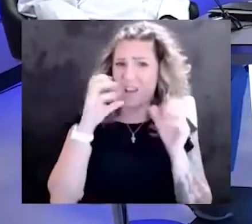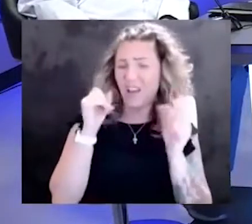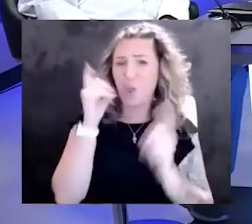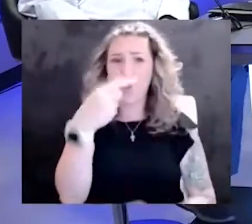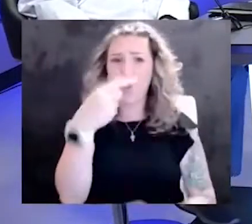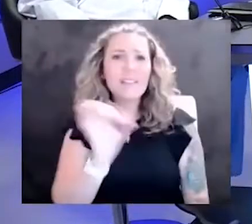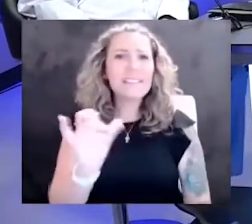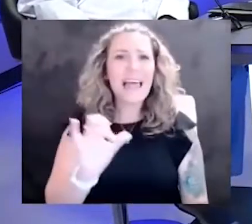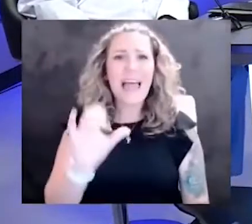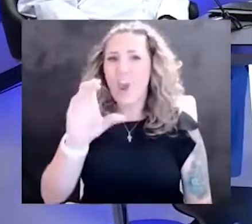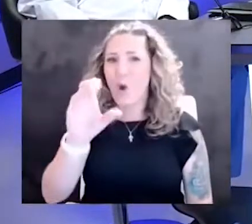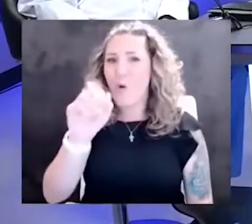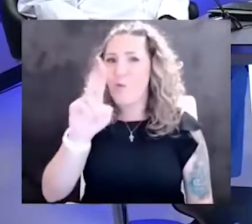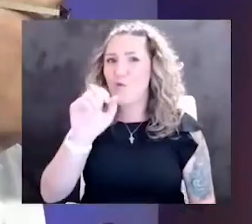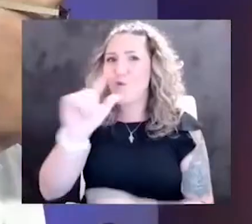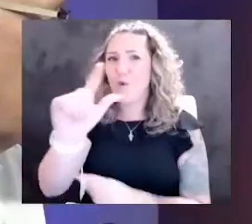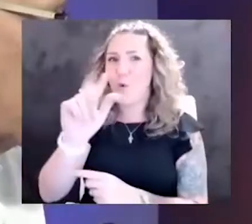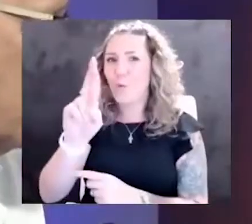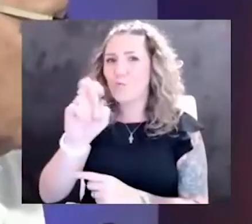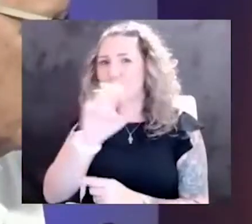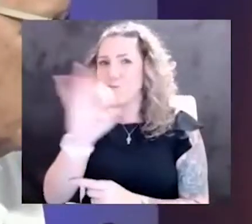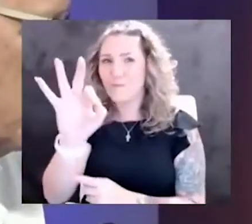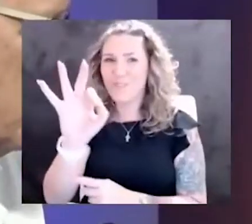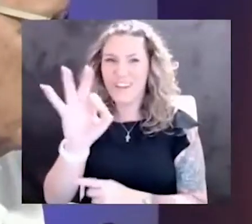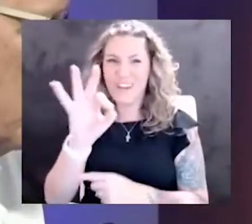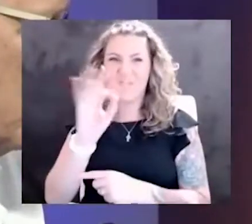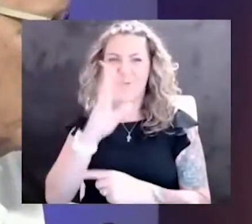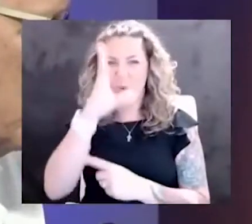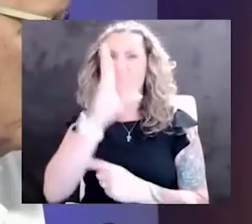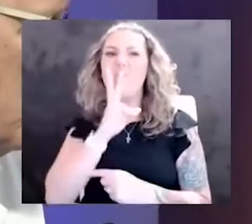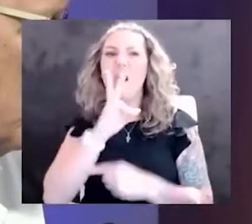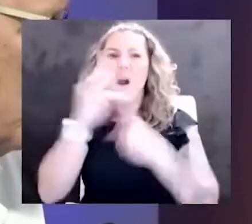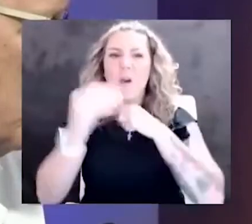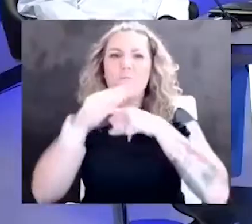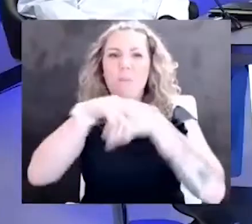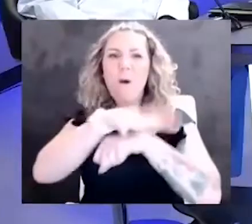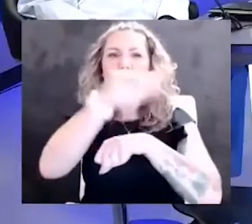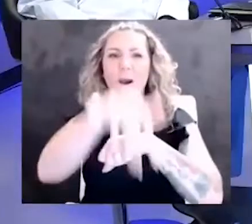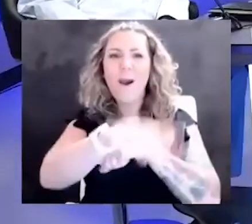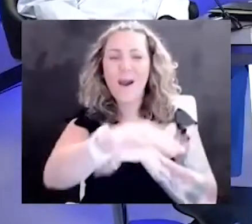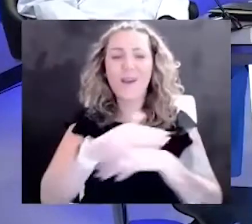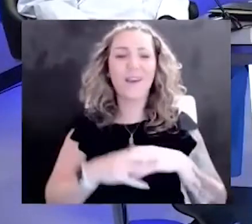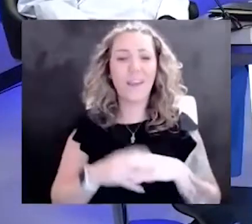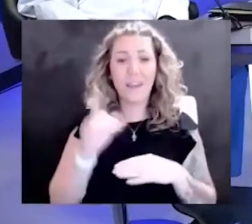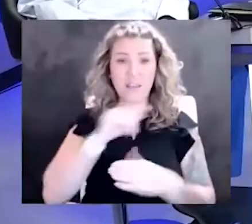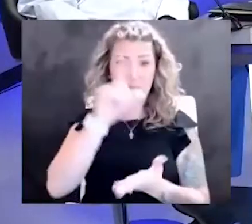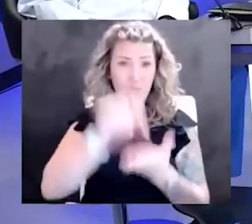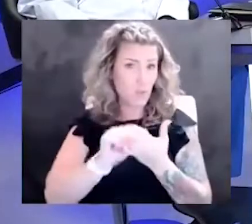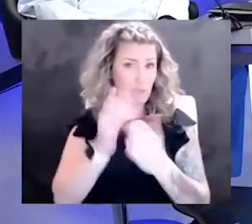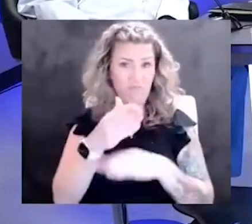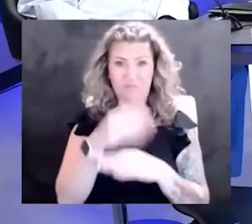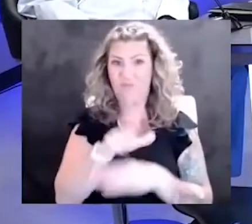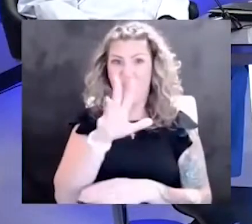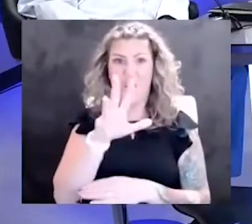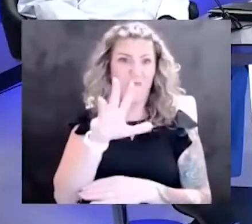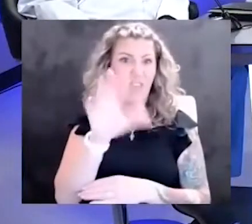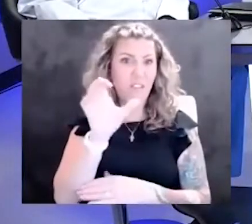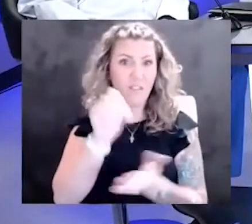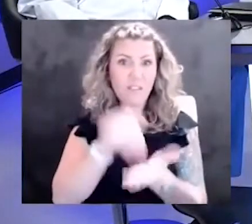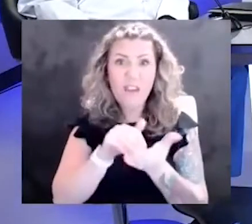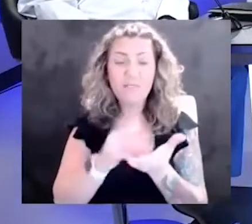it's so complicated. It's amazing. The printer actually prints in over 500,000 colors, many different substances,